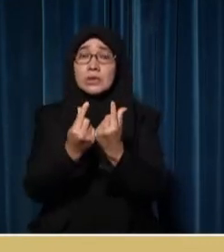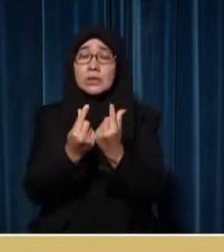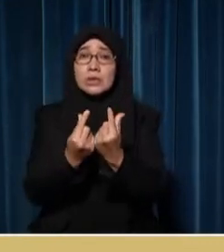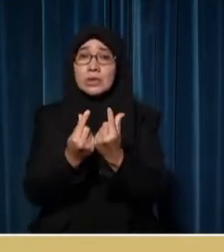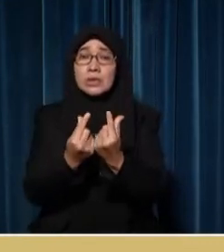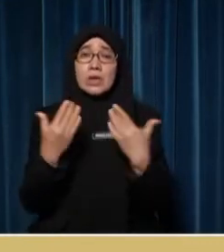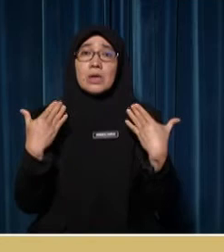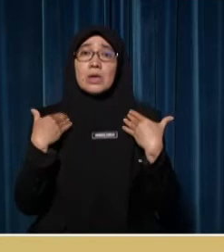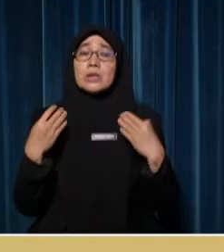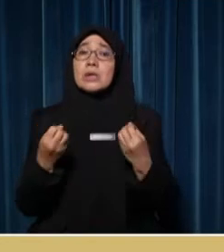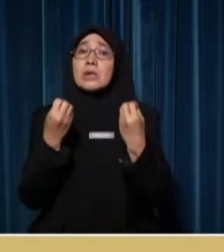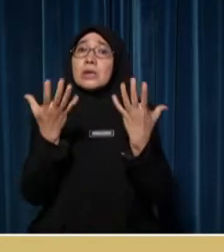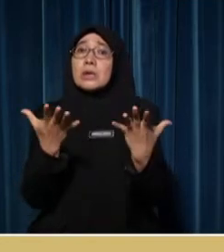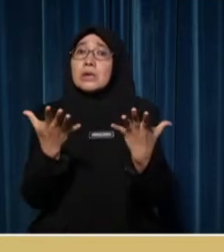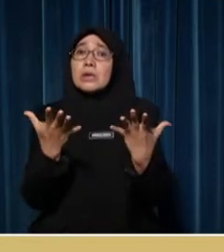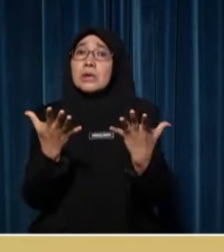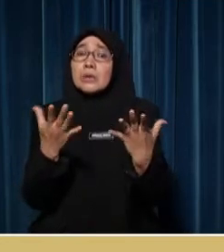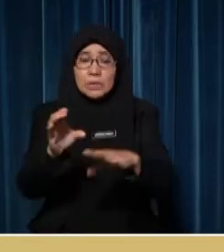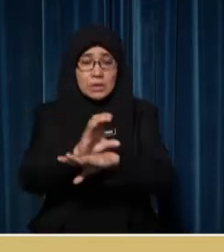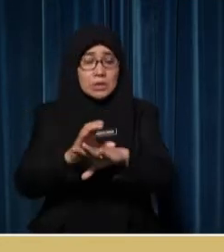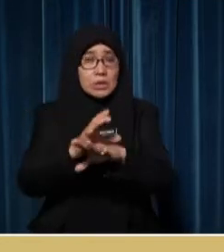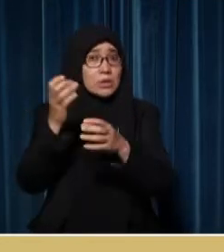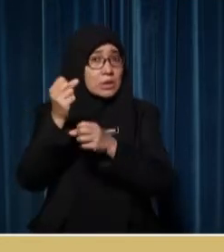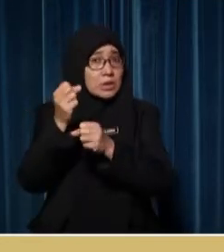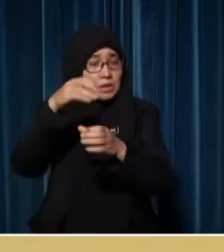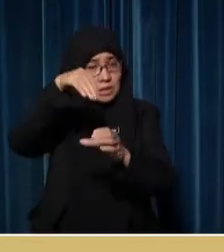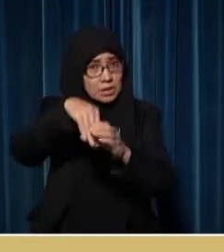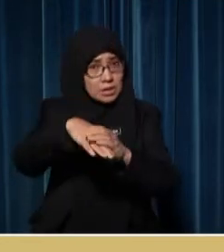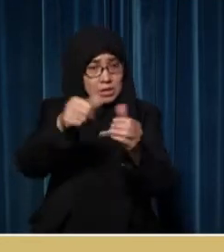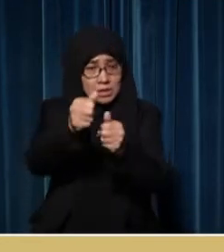of chocolate milk do we have in each group?